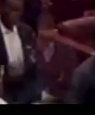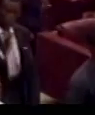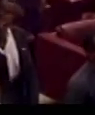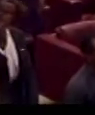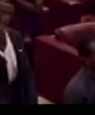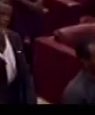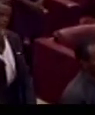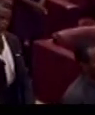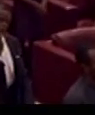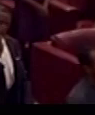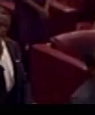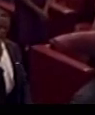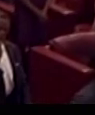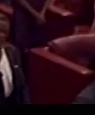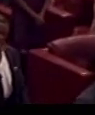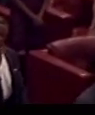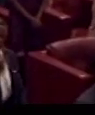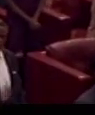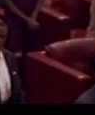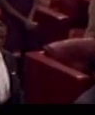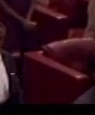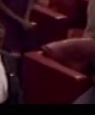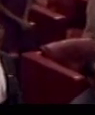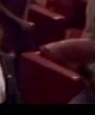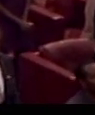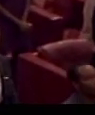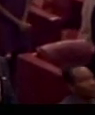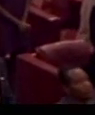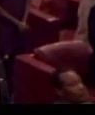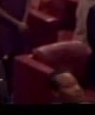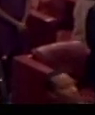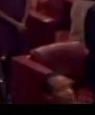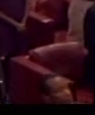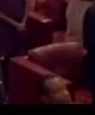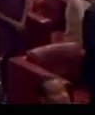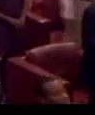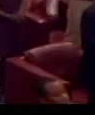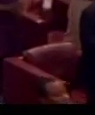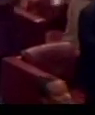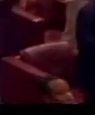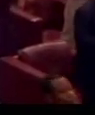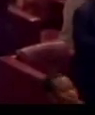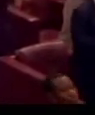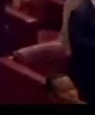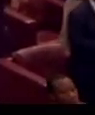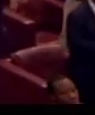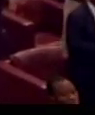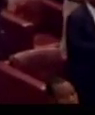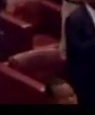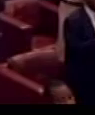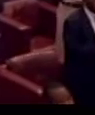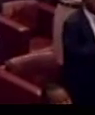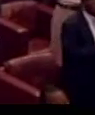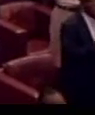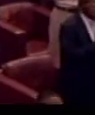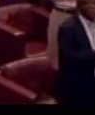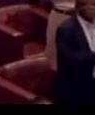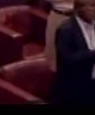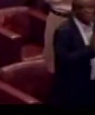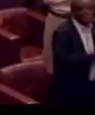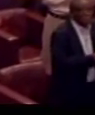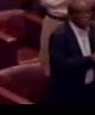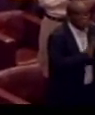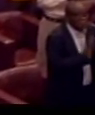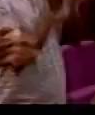by God, and approved of God, Pastor Dr. W.F. Kumuyi. You're welcome,